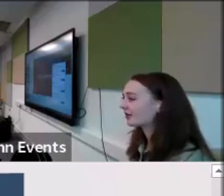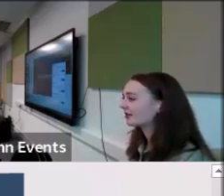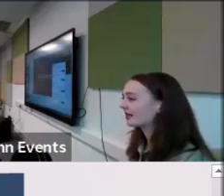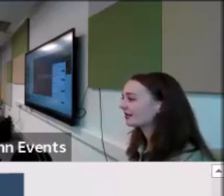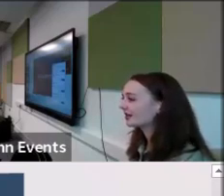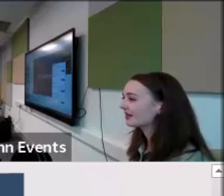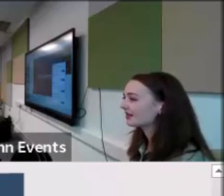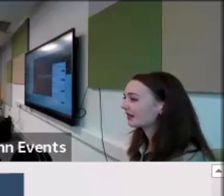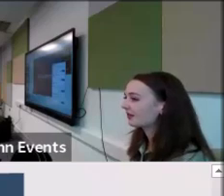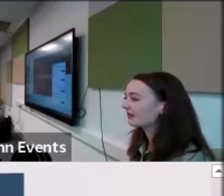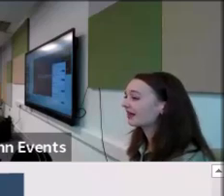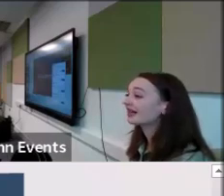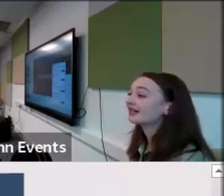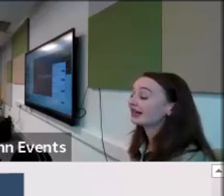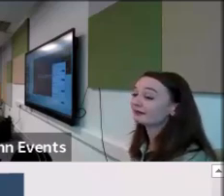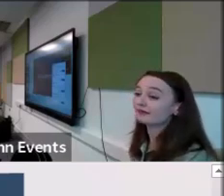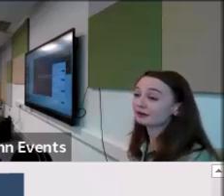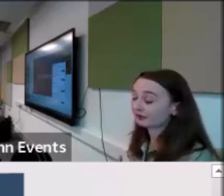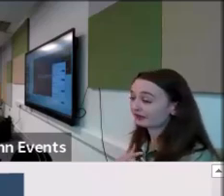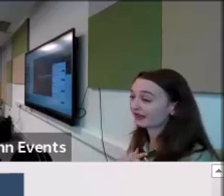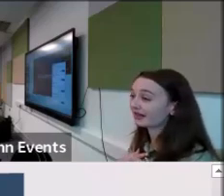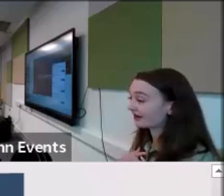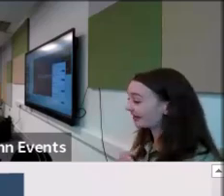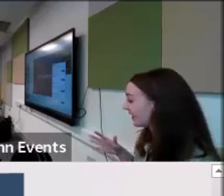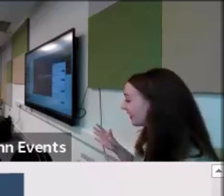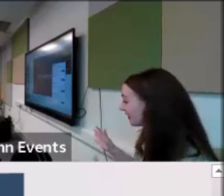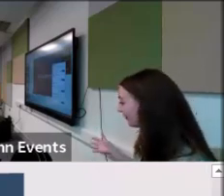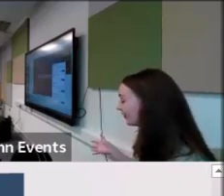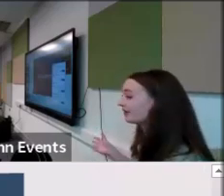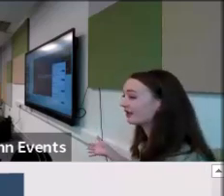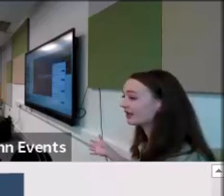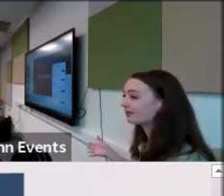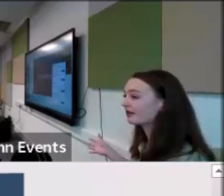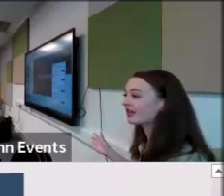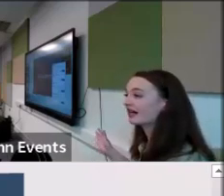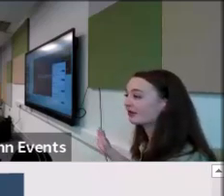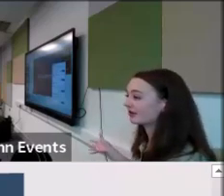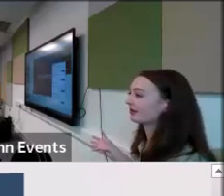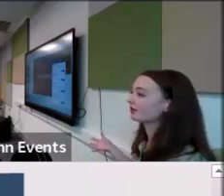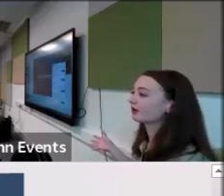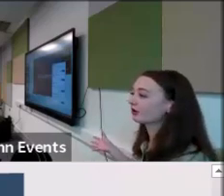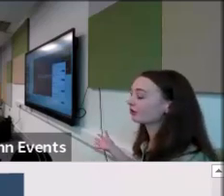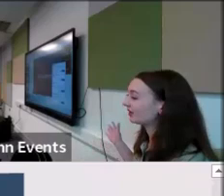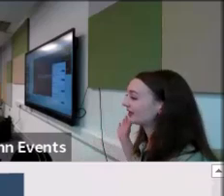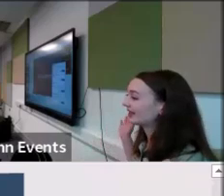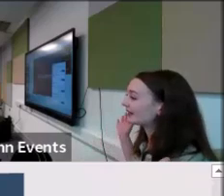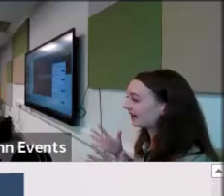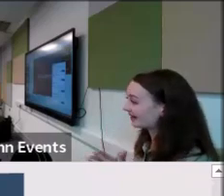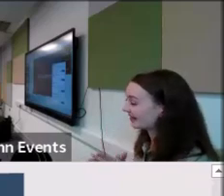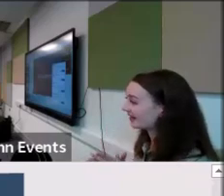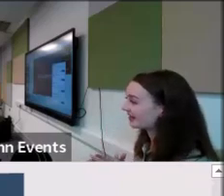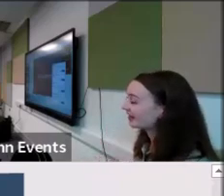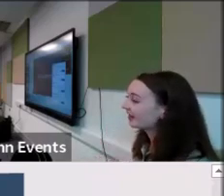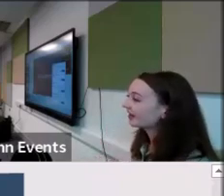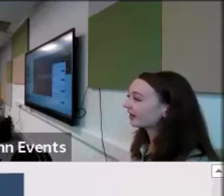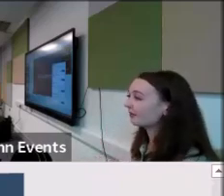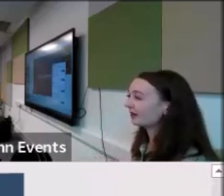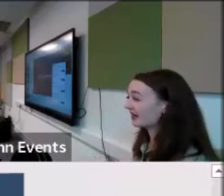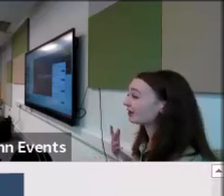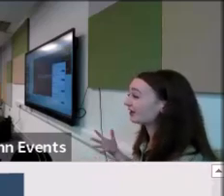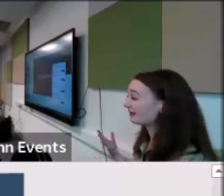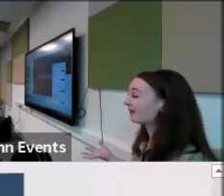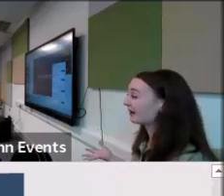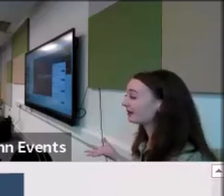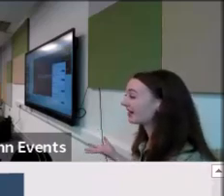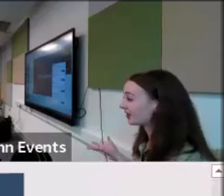change in circumstances. Again, I'm very privileged. I managed to get some funding for this power chair because my other one completely like packed in, and